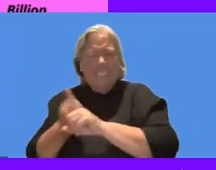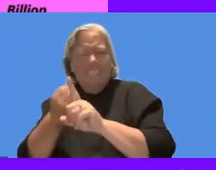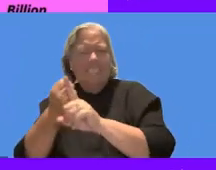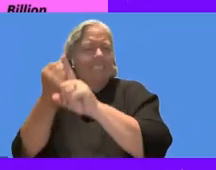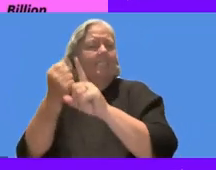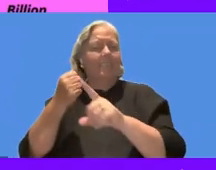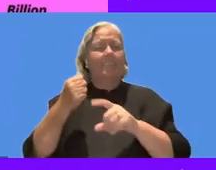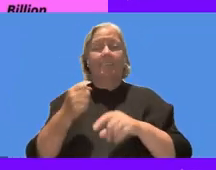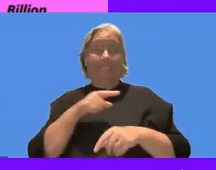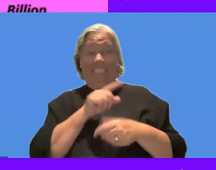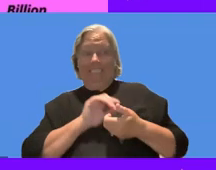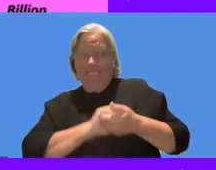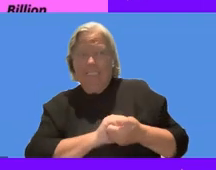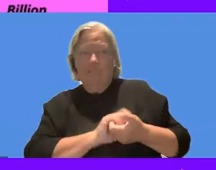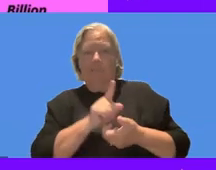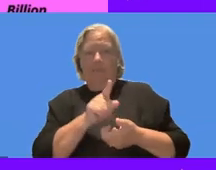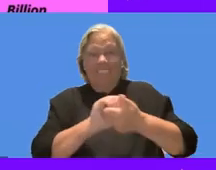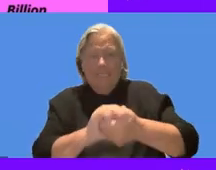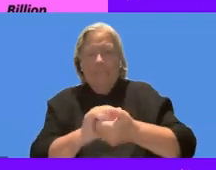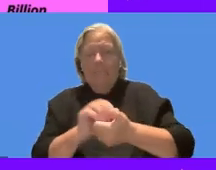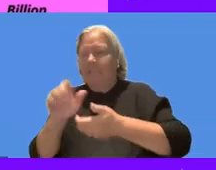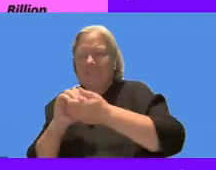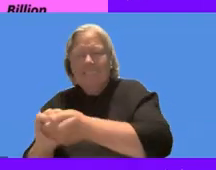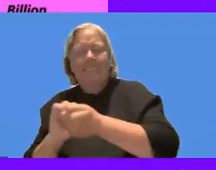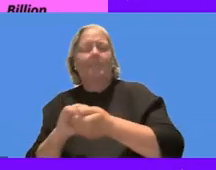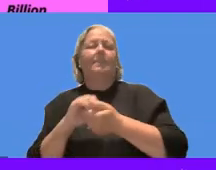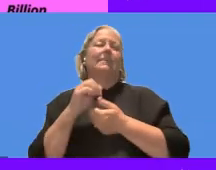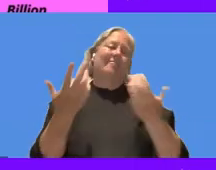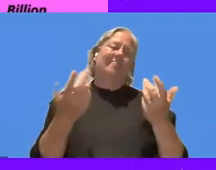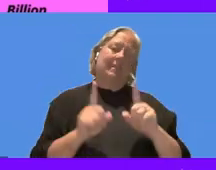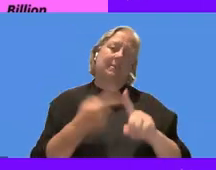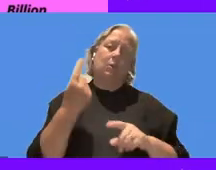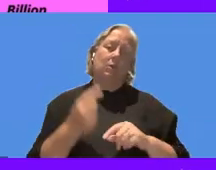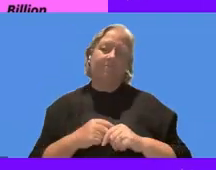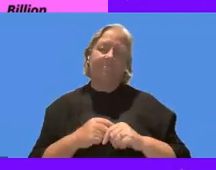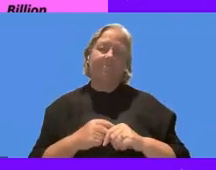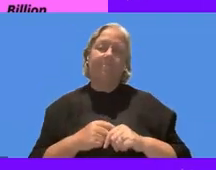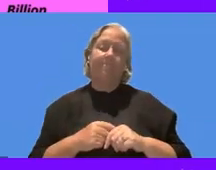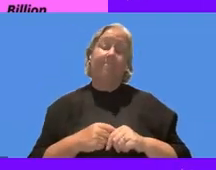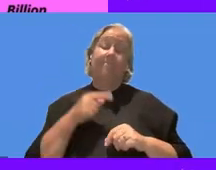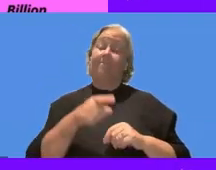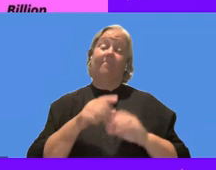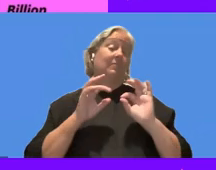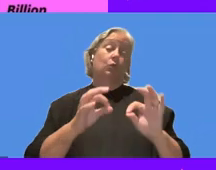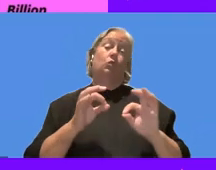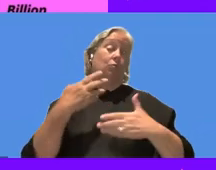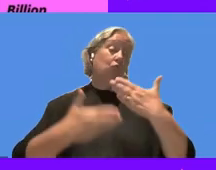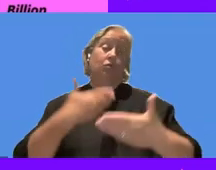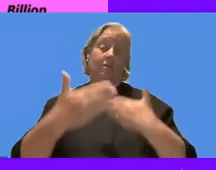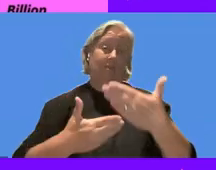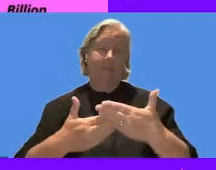points through. And I think that's been a really, you know, incredible process in the sense that it's shown the way young people can